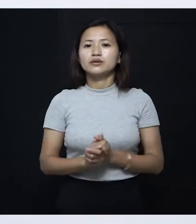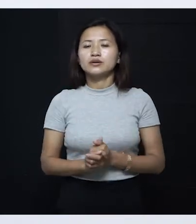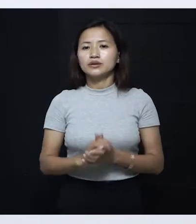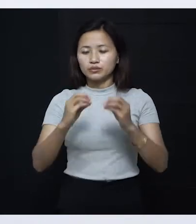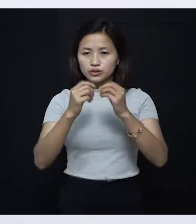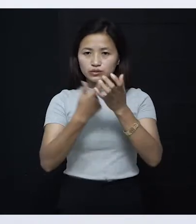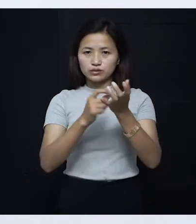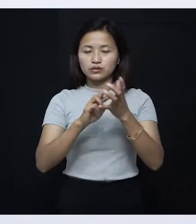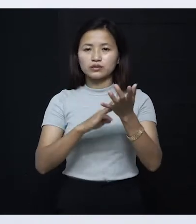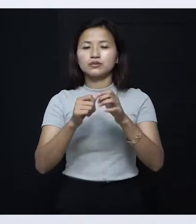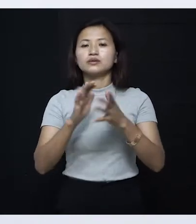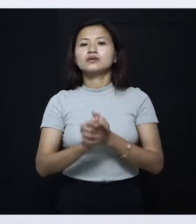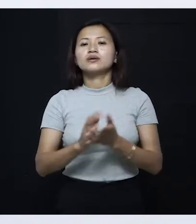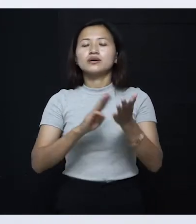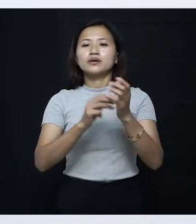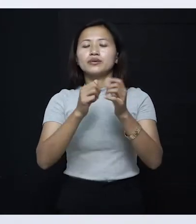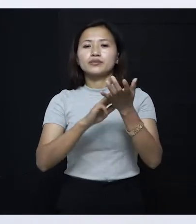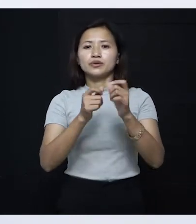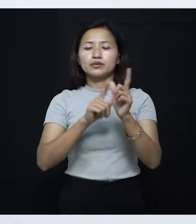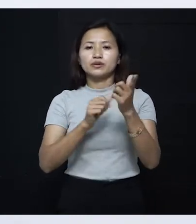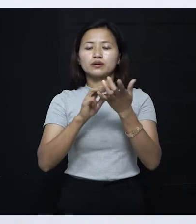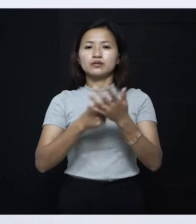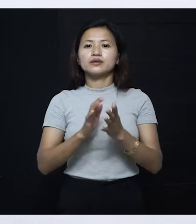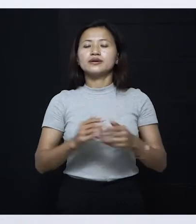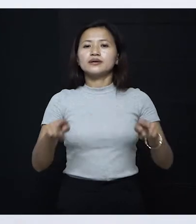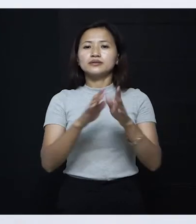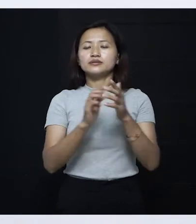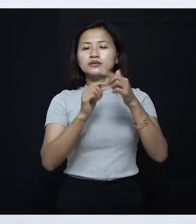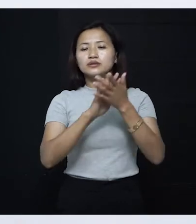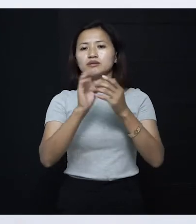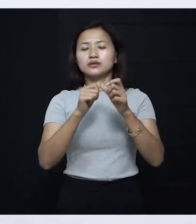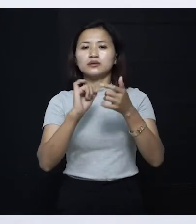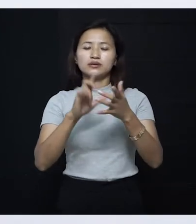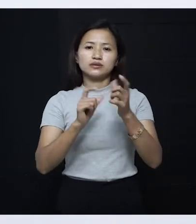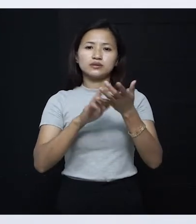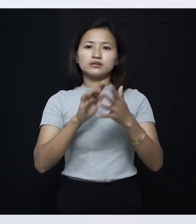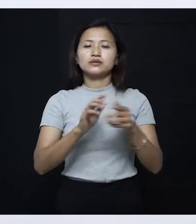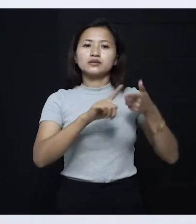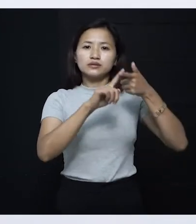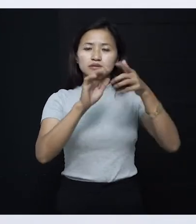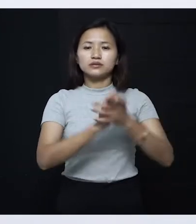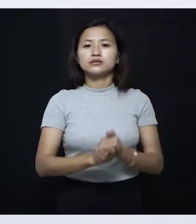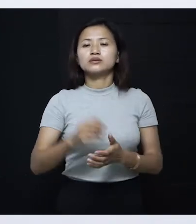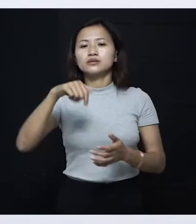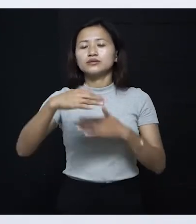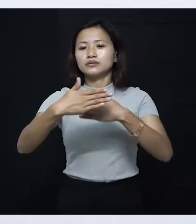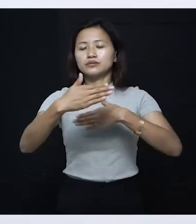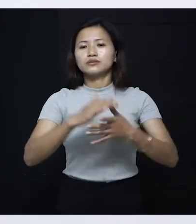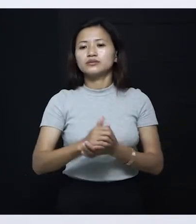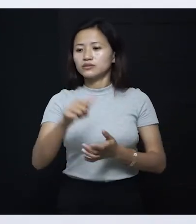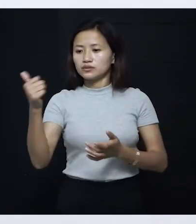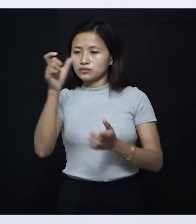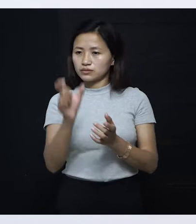Burma, okay. That is Myanmar and Thailand on the east. So we are neighbors to these